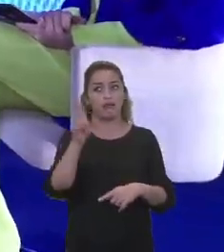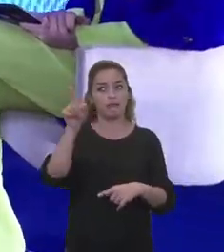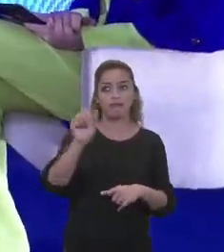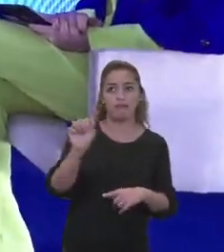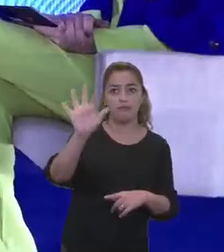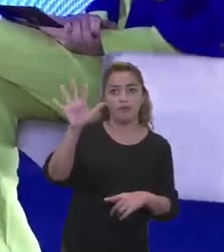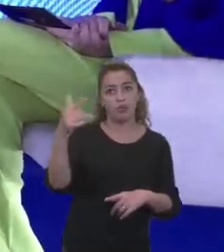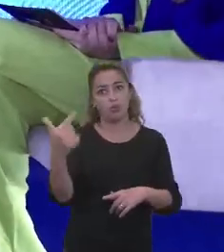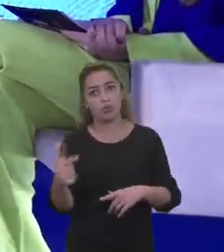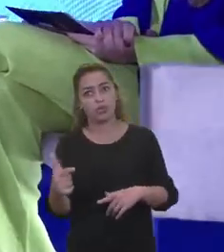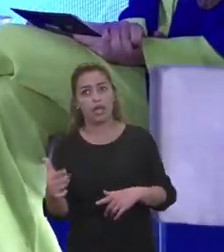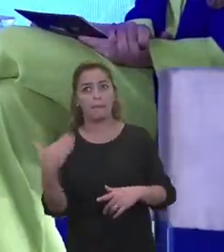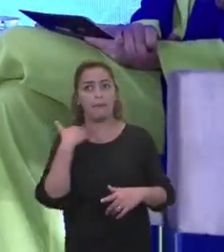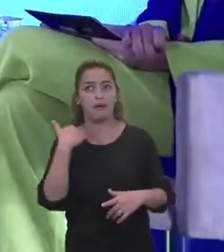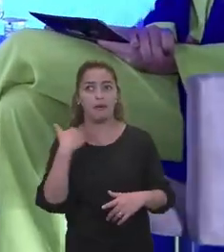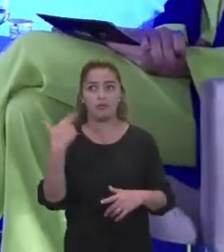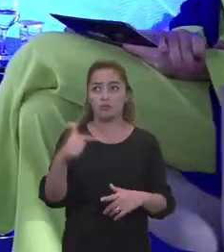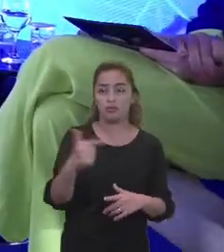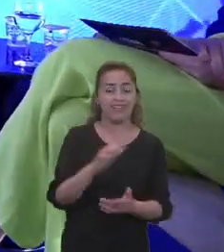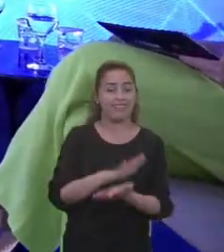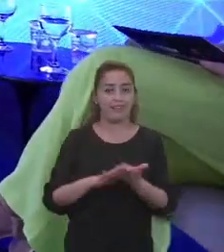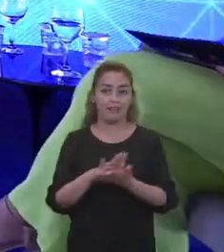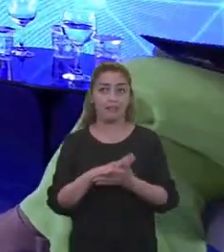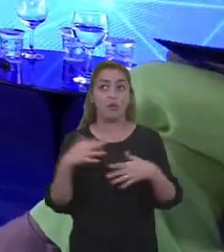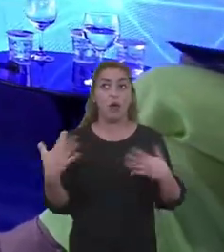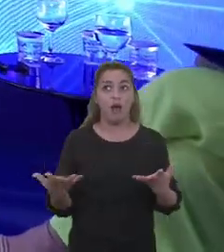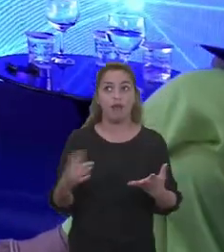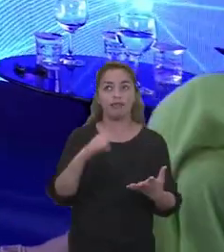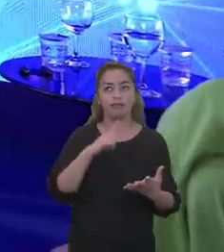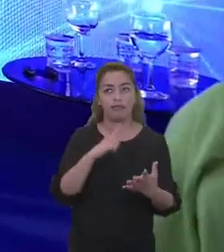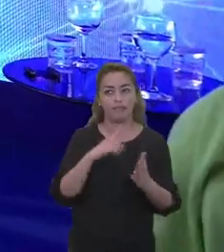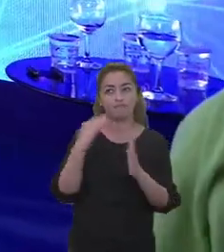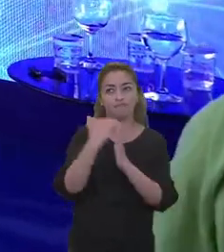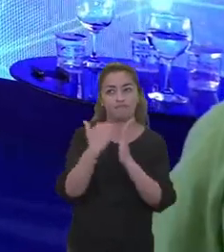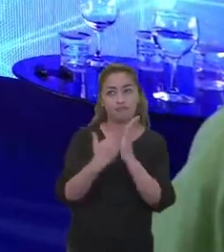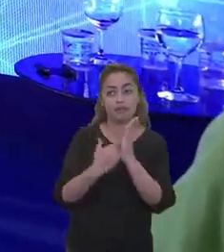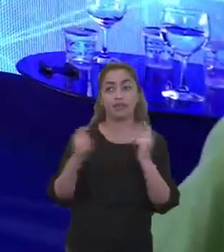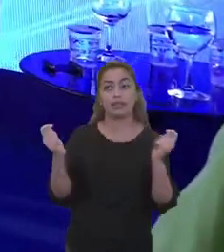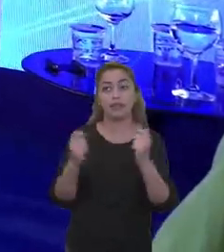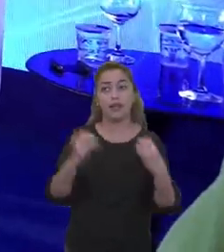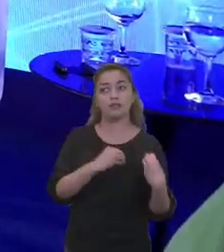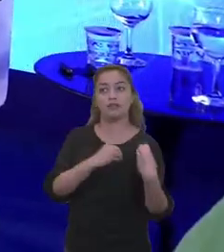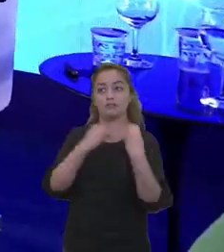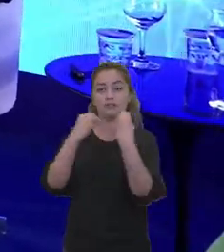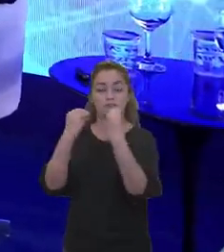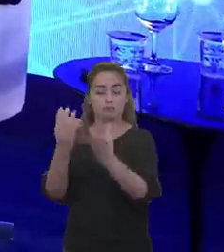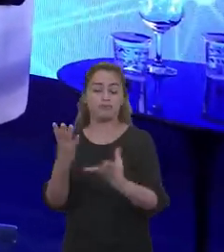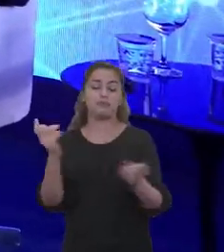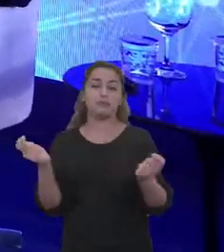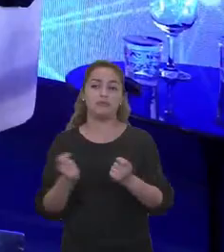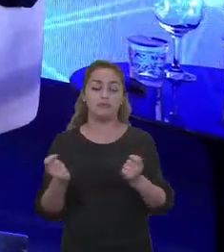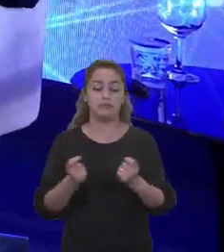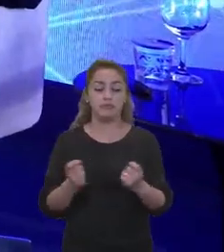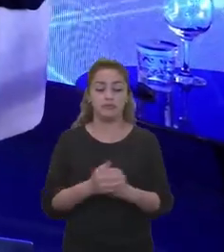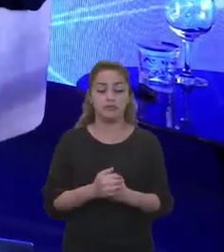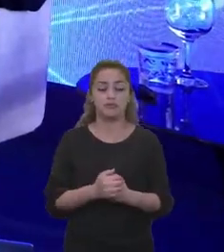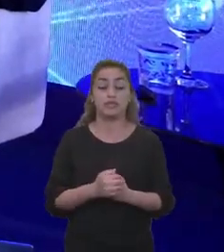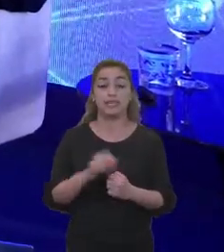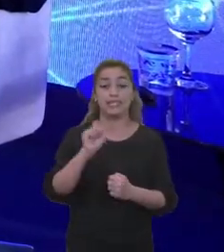So we can have somebody who's there and with their bank account, with a history of payment in our services, we can have credit